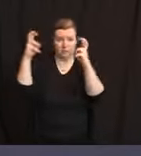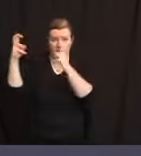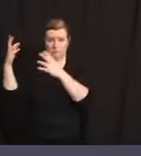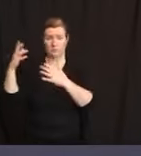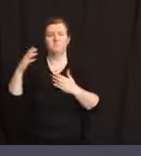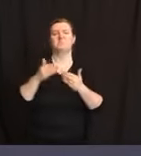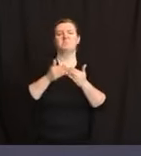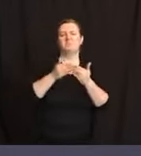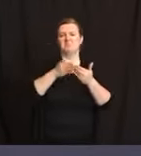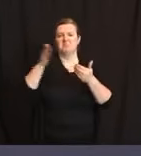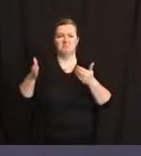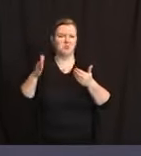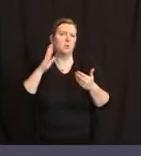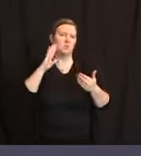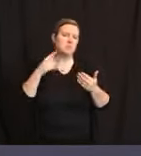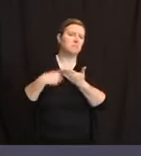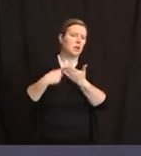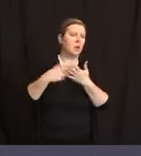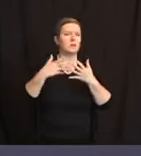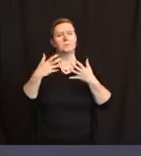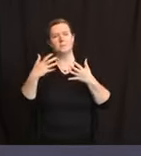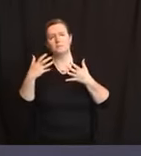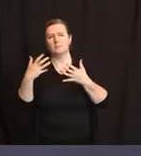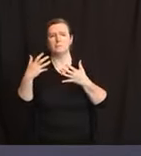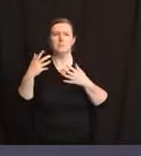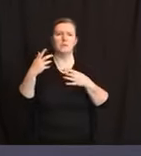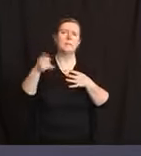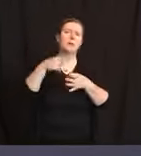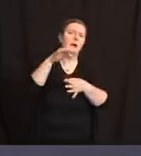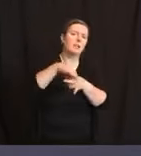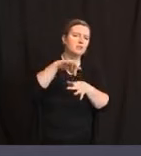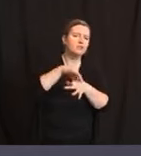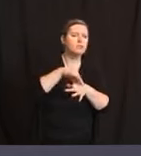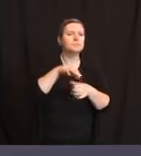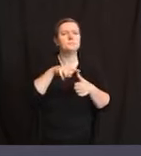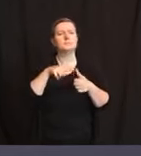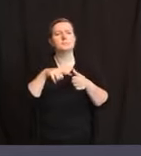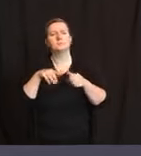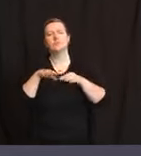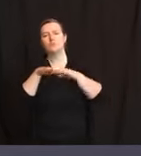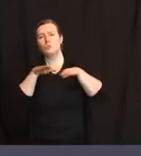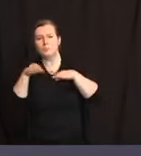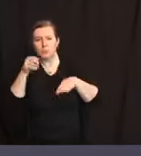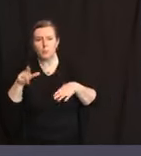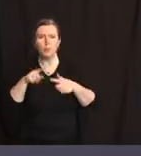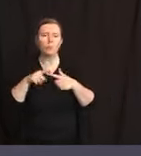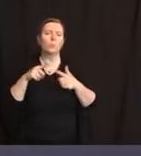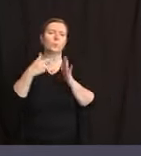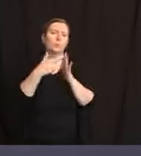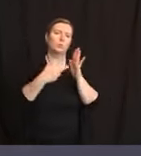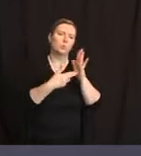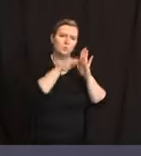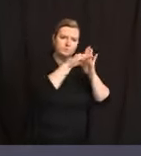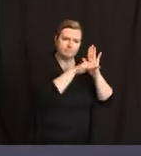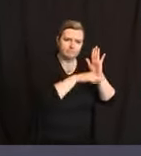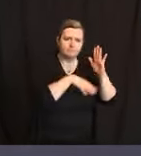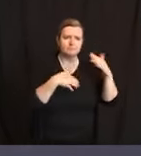least elections, elective surgeries, pool guidance. What else is on that